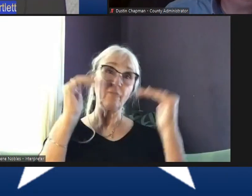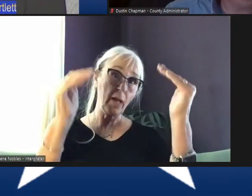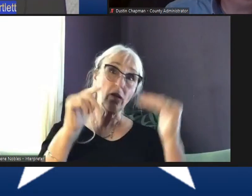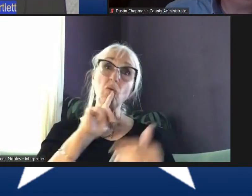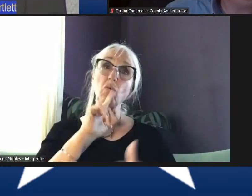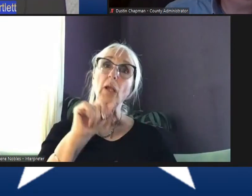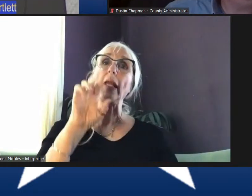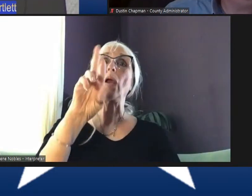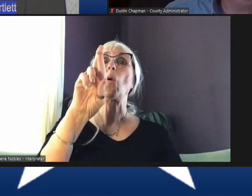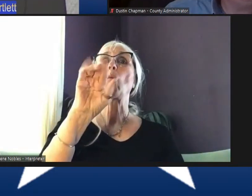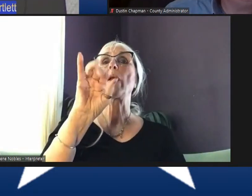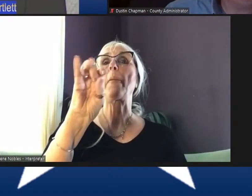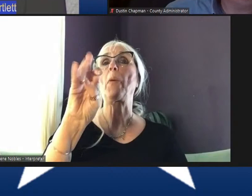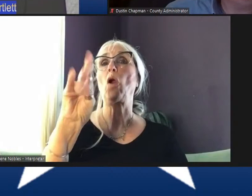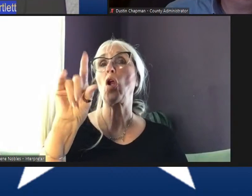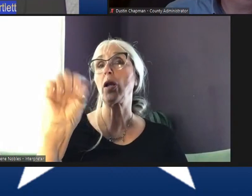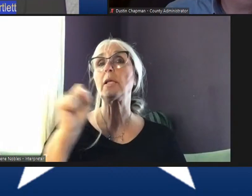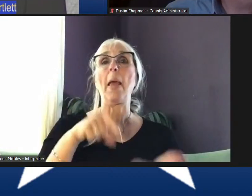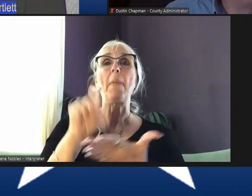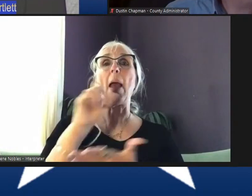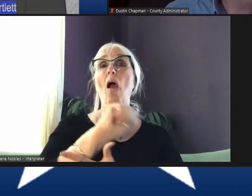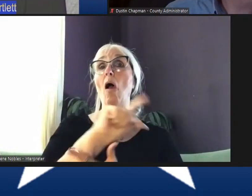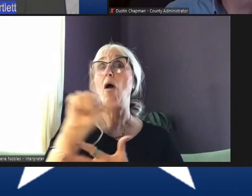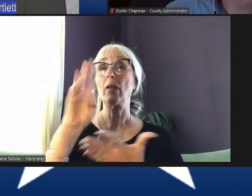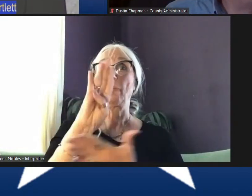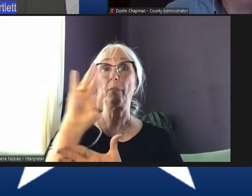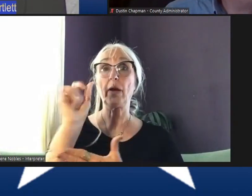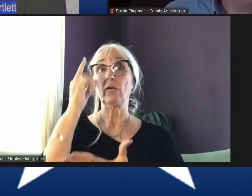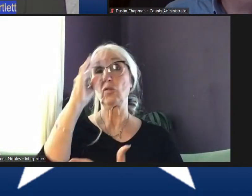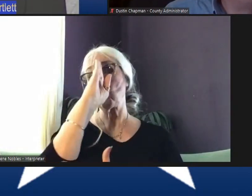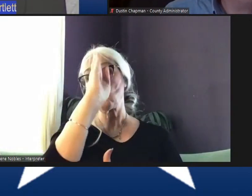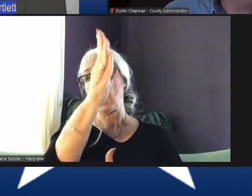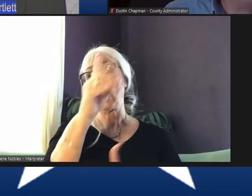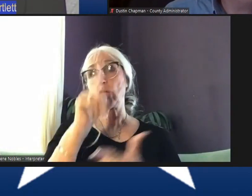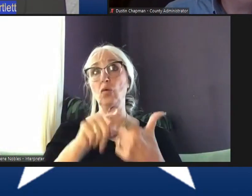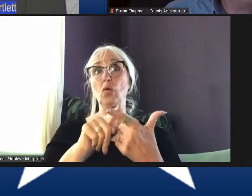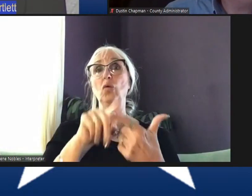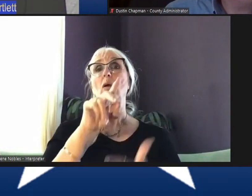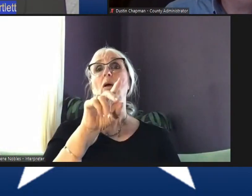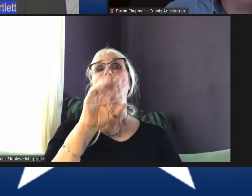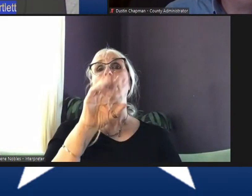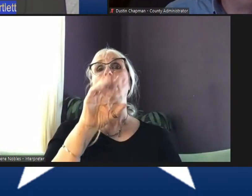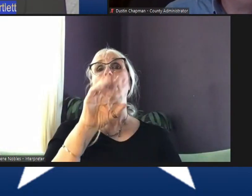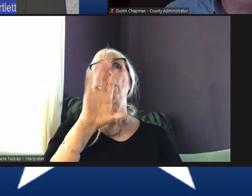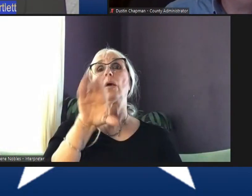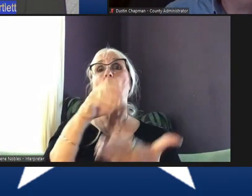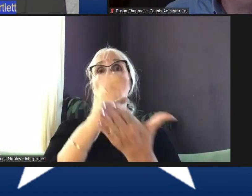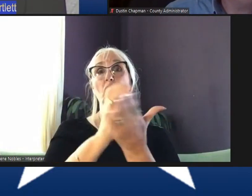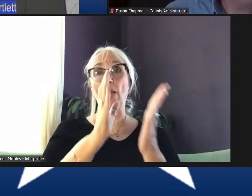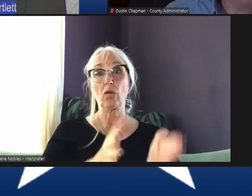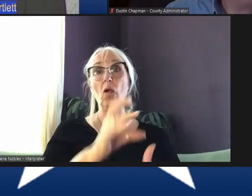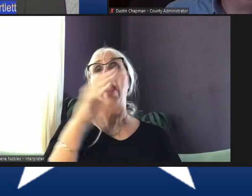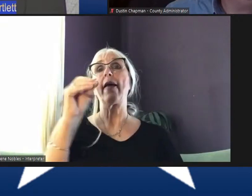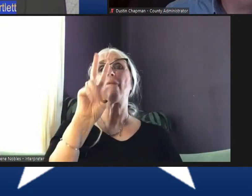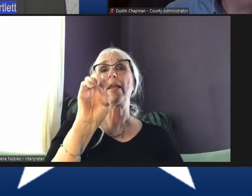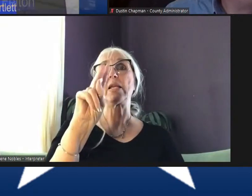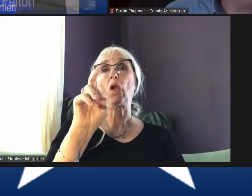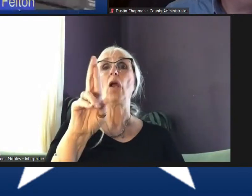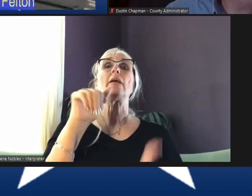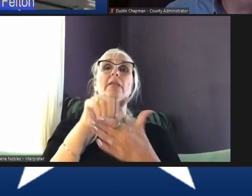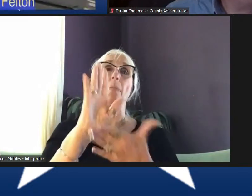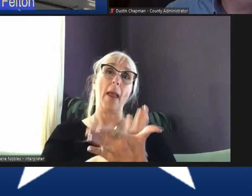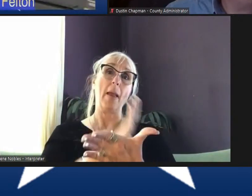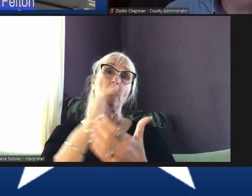paying all of the bills directly to the contractors or the vendors, then submitting the paperwork to us to reimburse them. Okay, so the city does